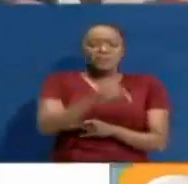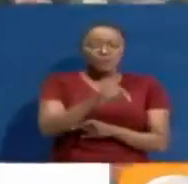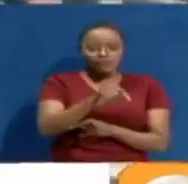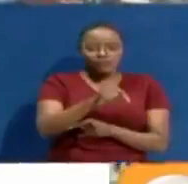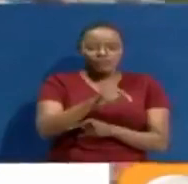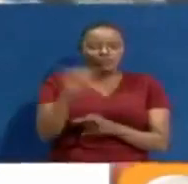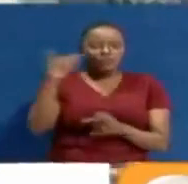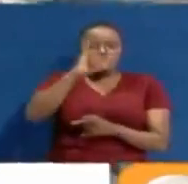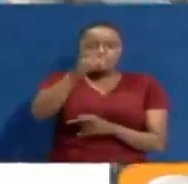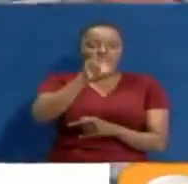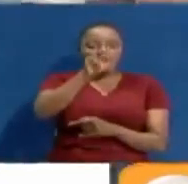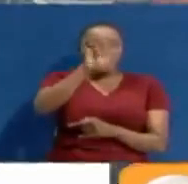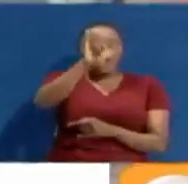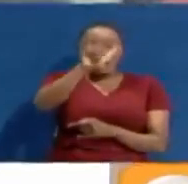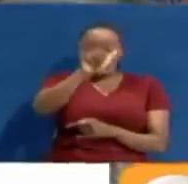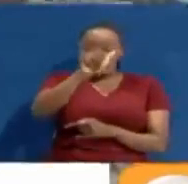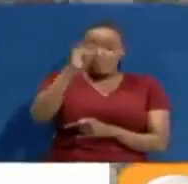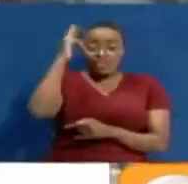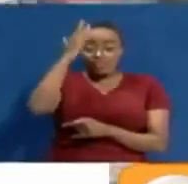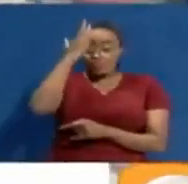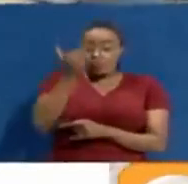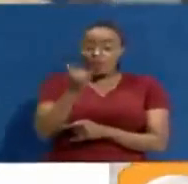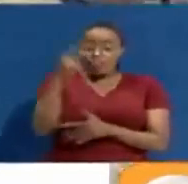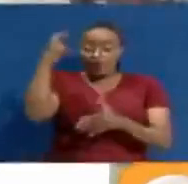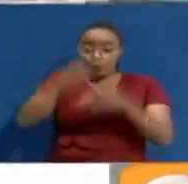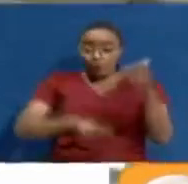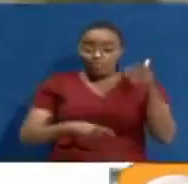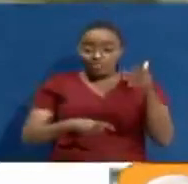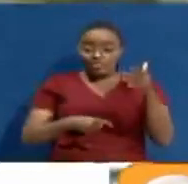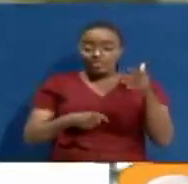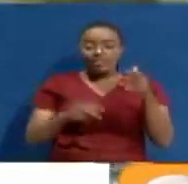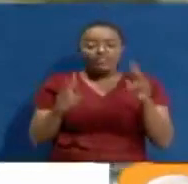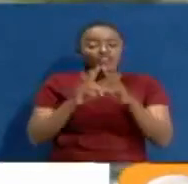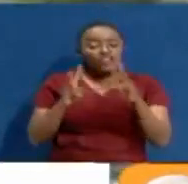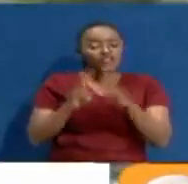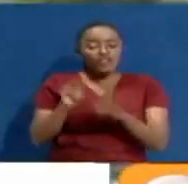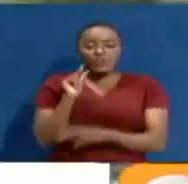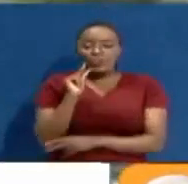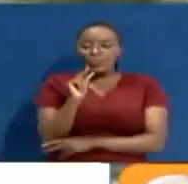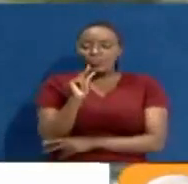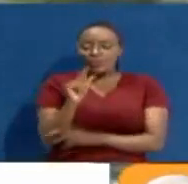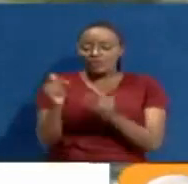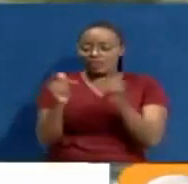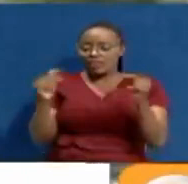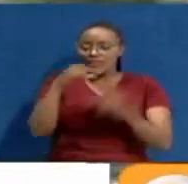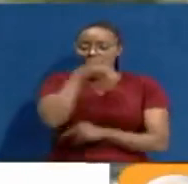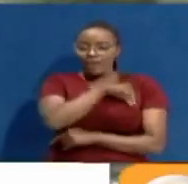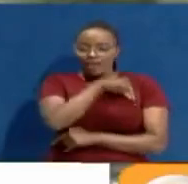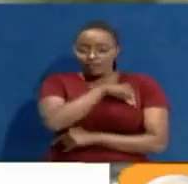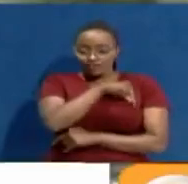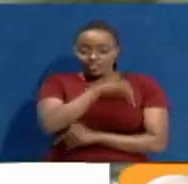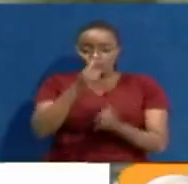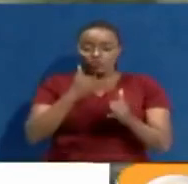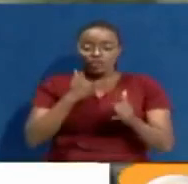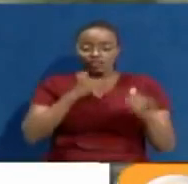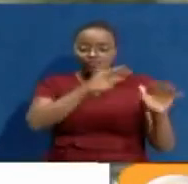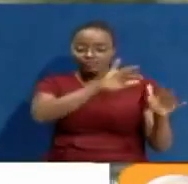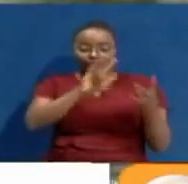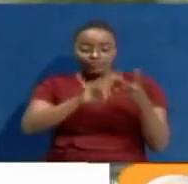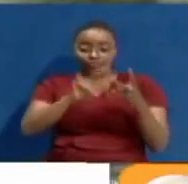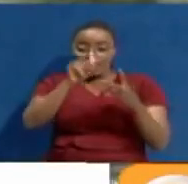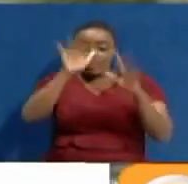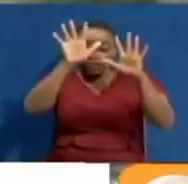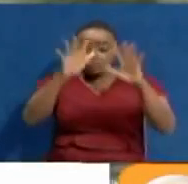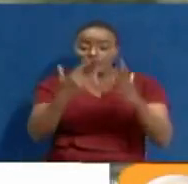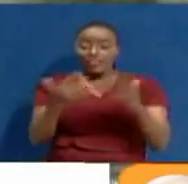to Jomo Kenyatta Airport? That's why the cost is so minimal vis-a-vis the benefit. The other key thing